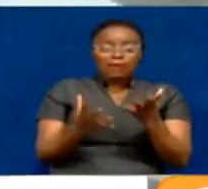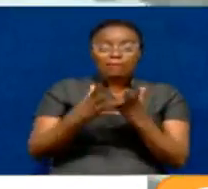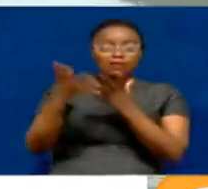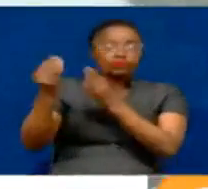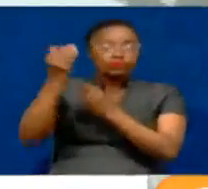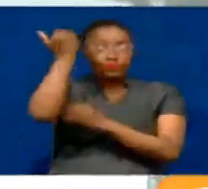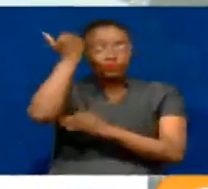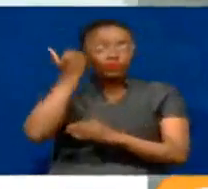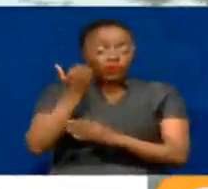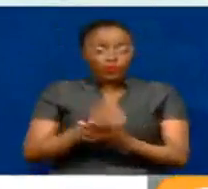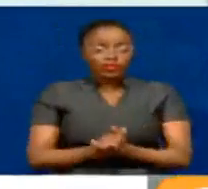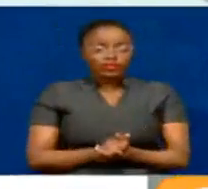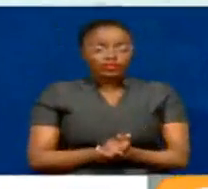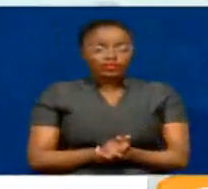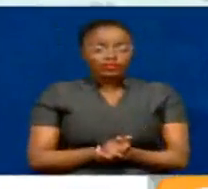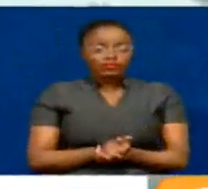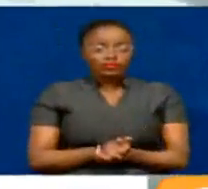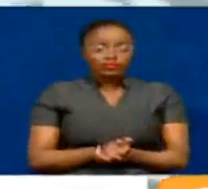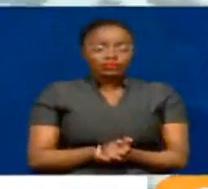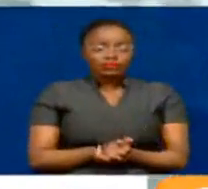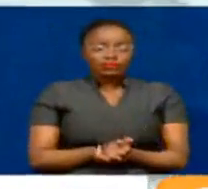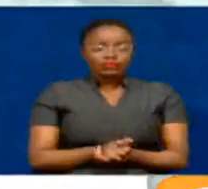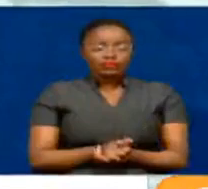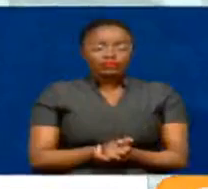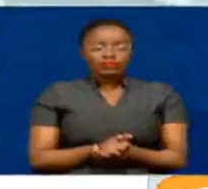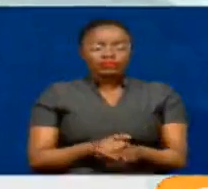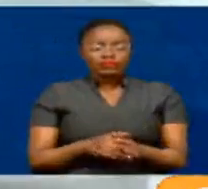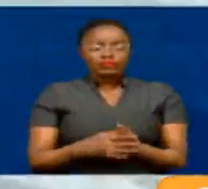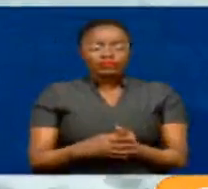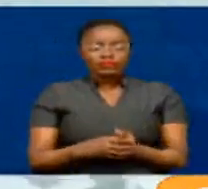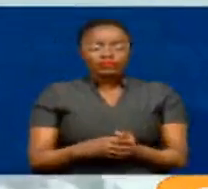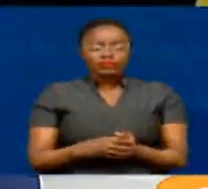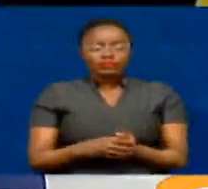koti. Francis Mtulaki, Citizen TV, Mombasa.